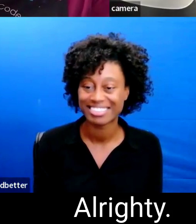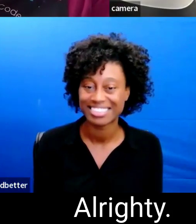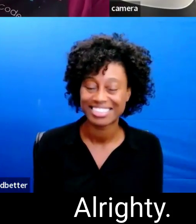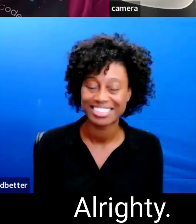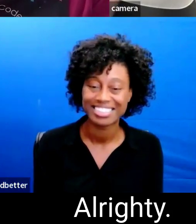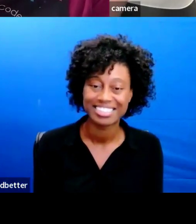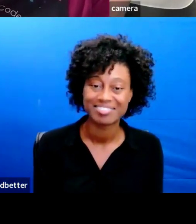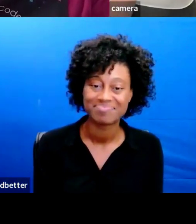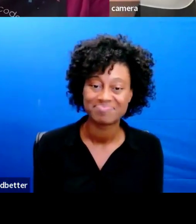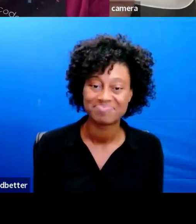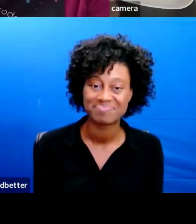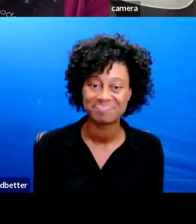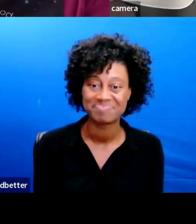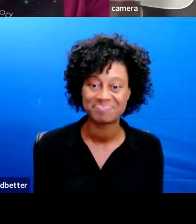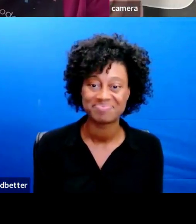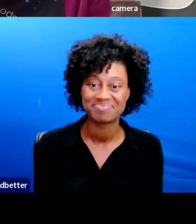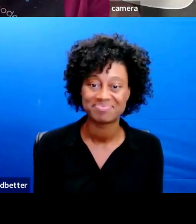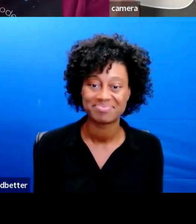All righty.